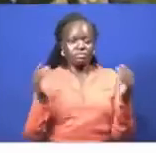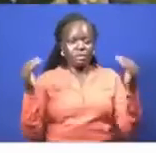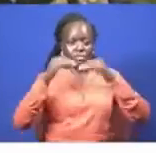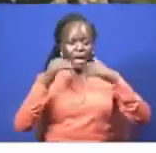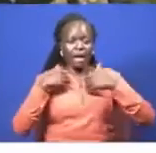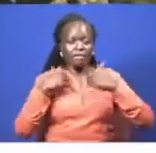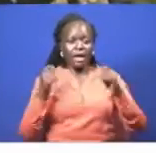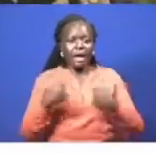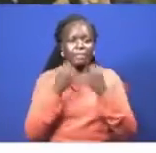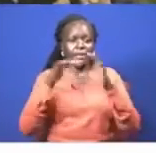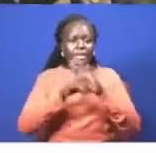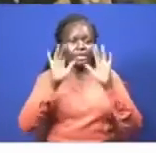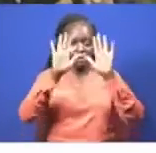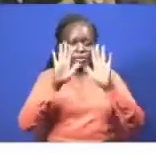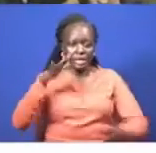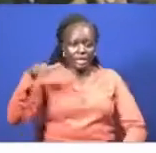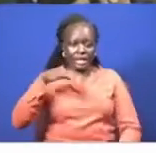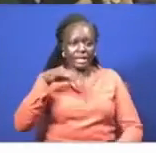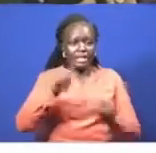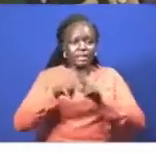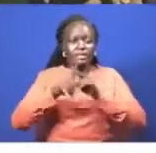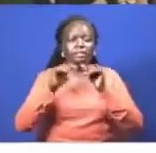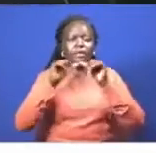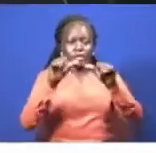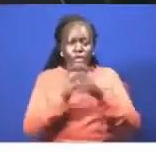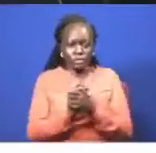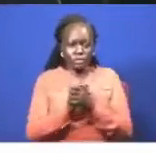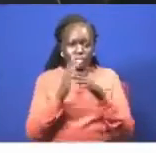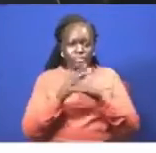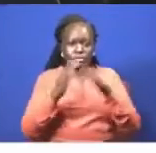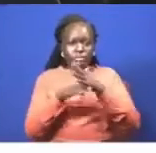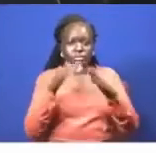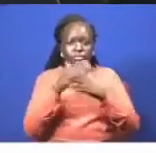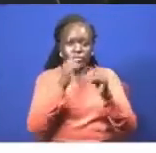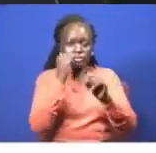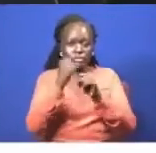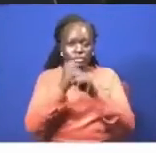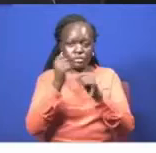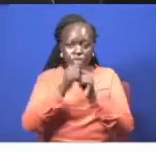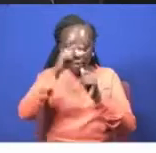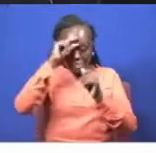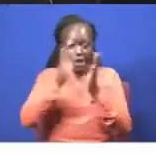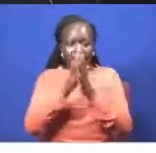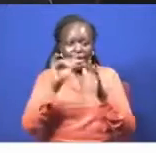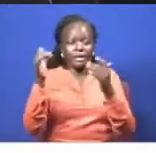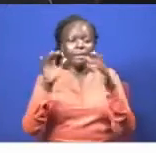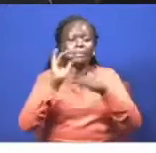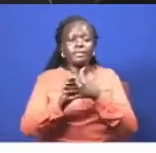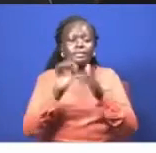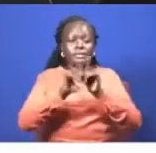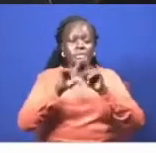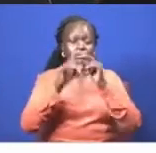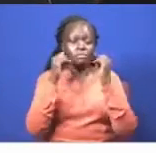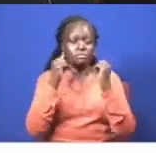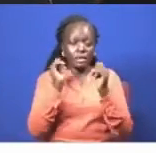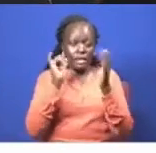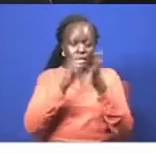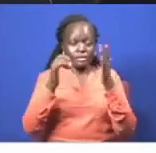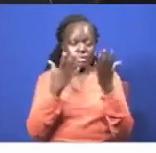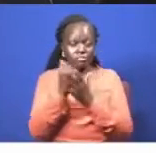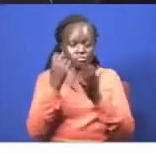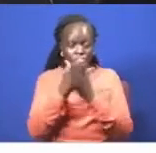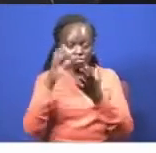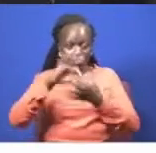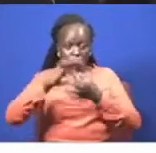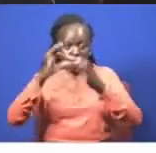key hub of African regions, will consequently move to establish collaborations with government and partners to strengthen national supply chains,